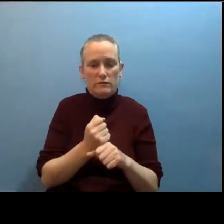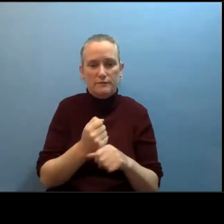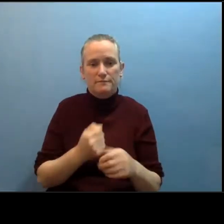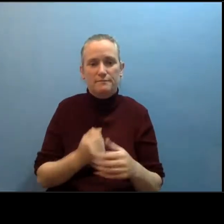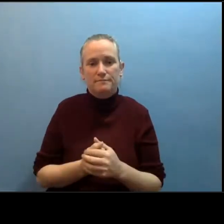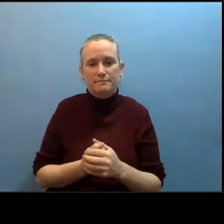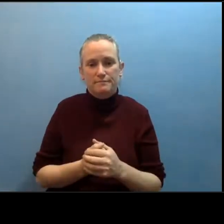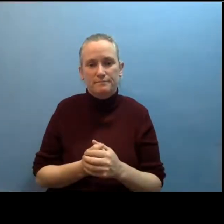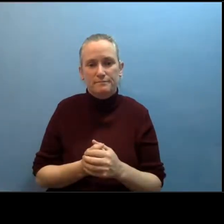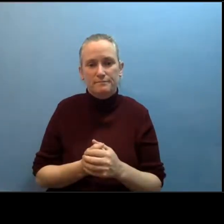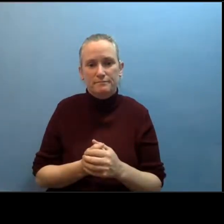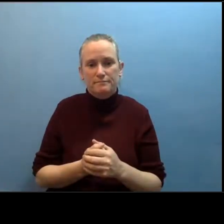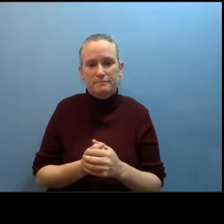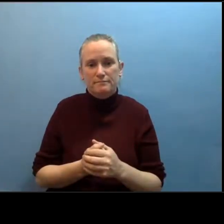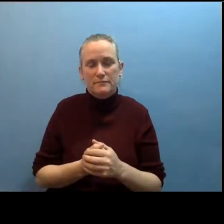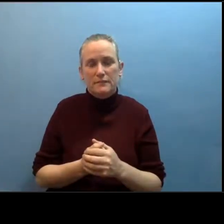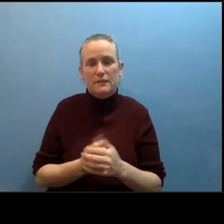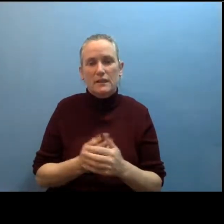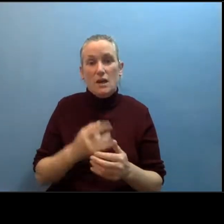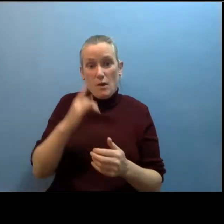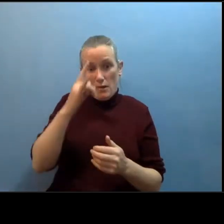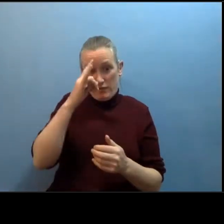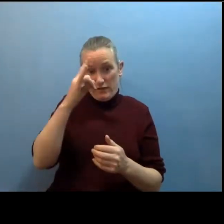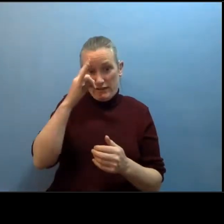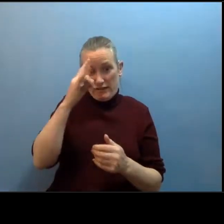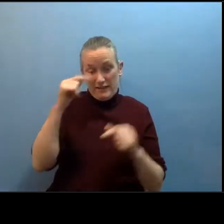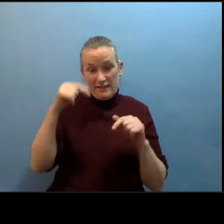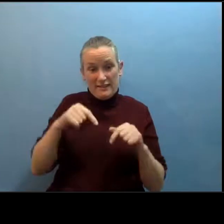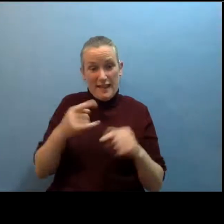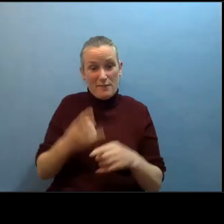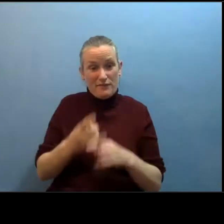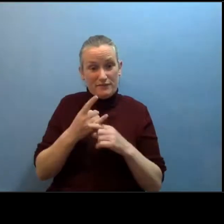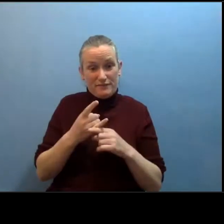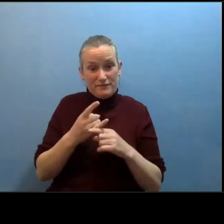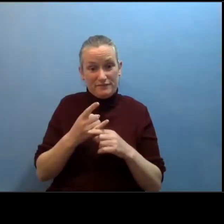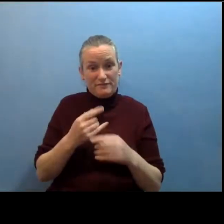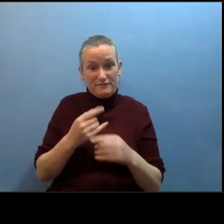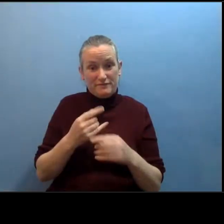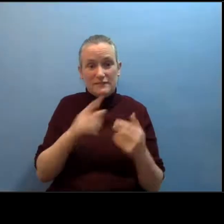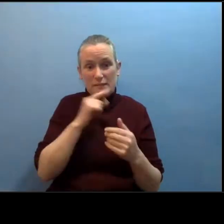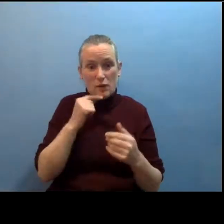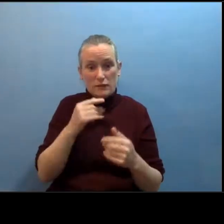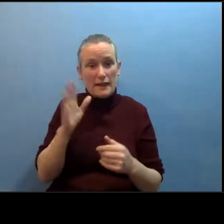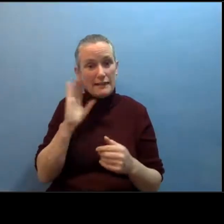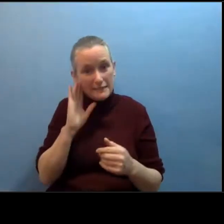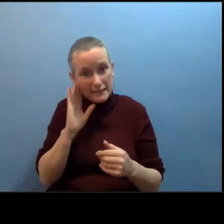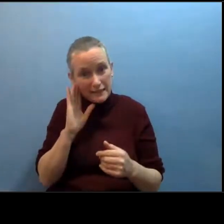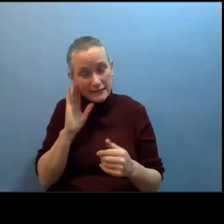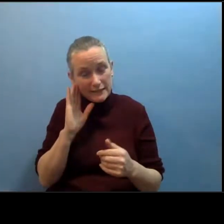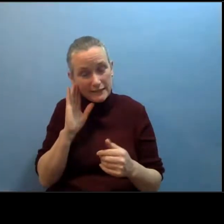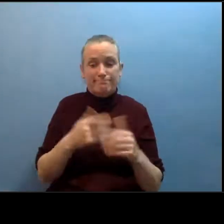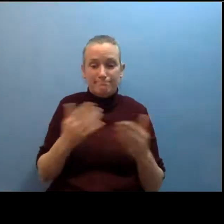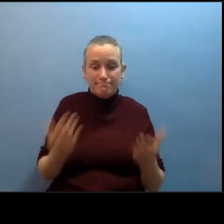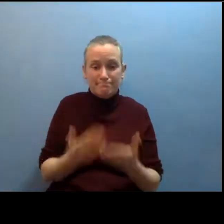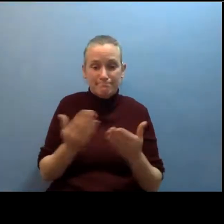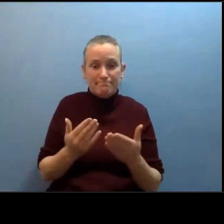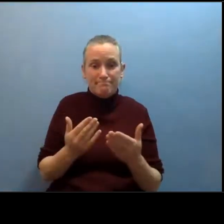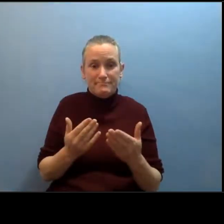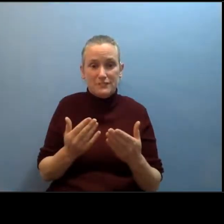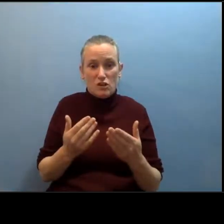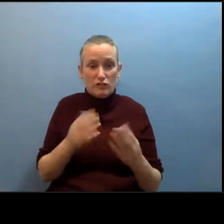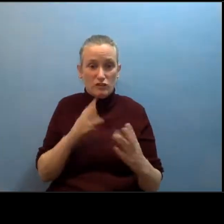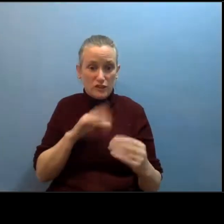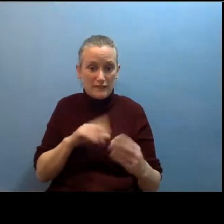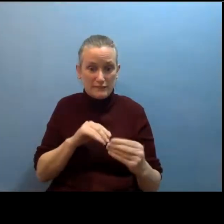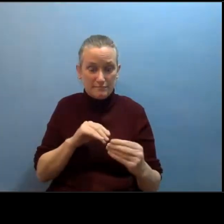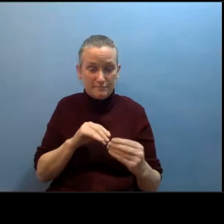So I would say hopefully the presentation was helpful in what we said about listening and creating those opportunities for chats. It